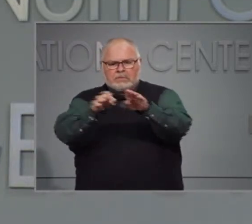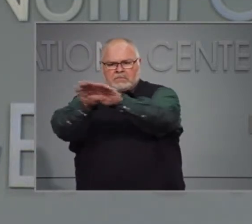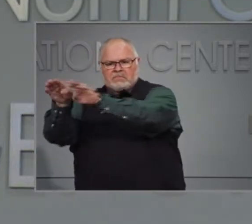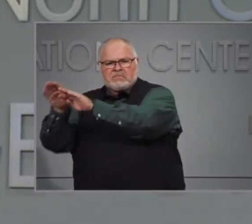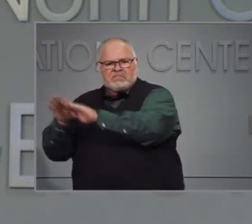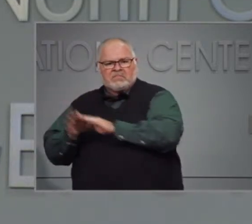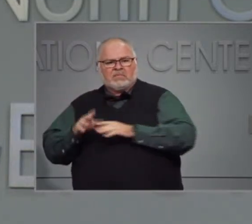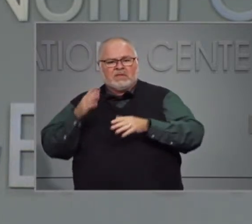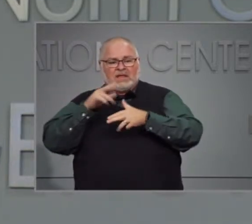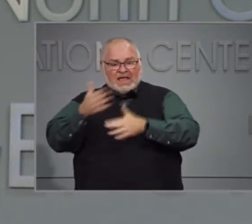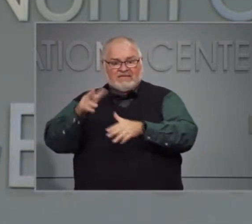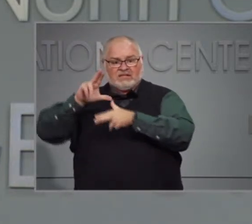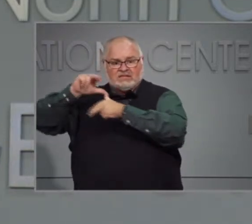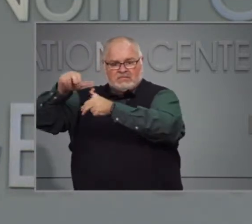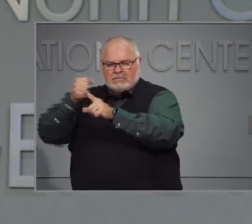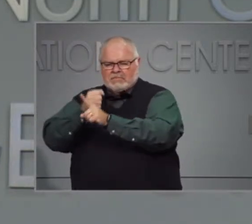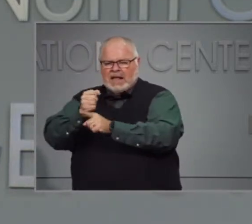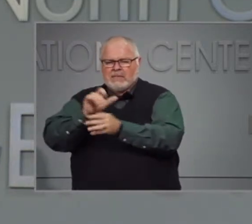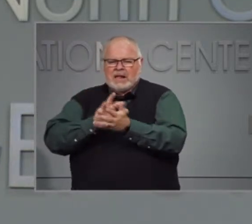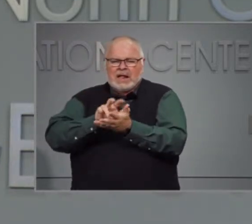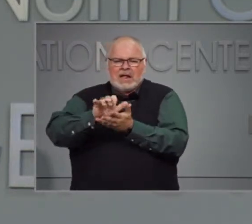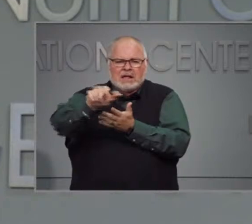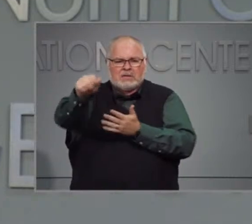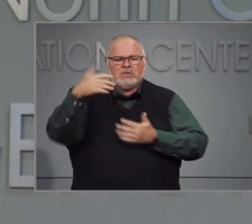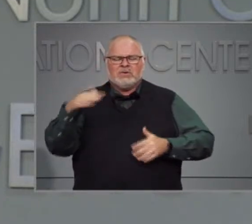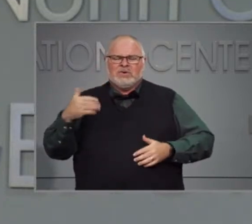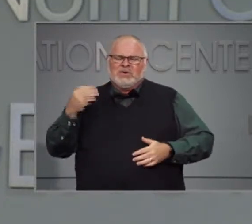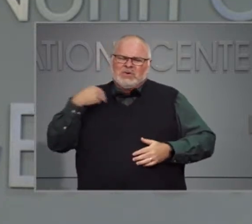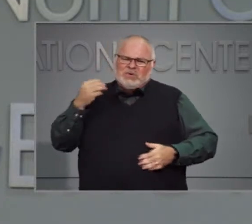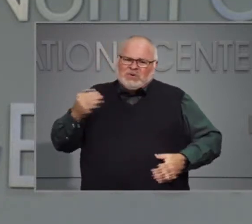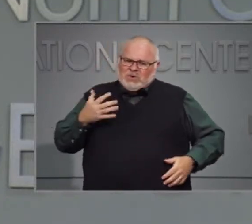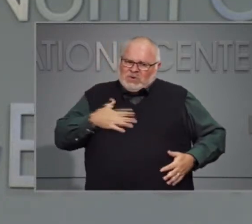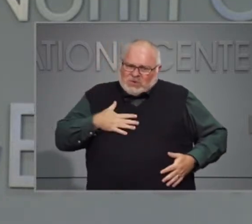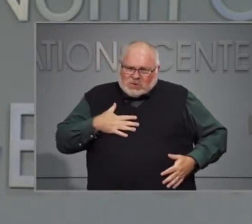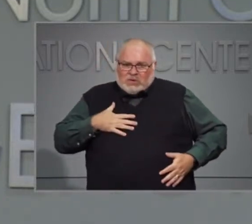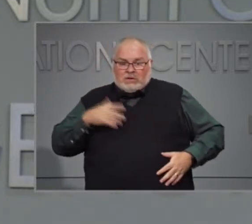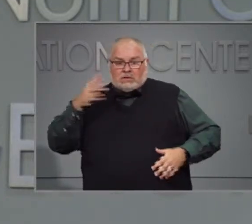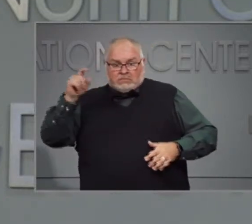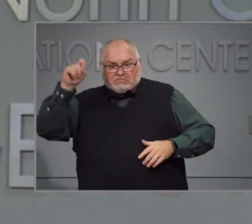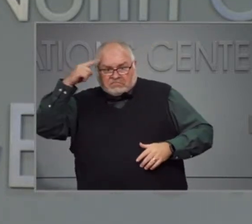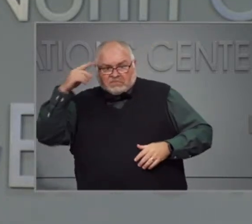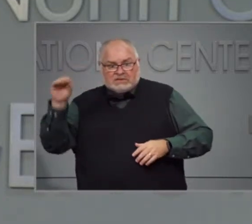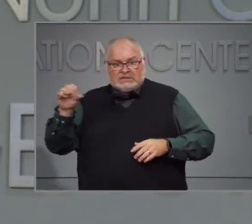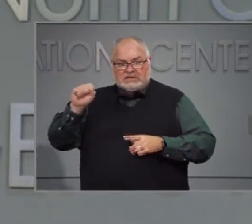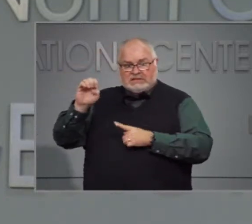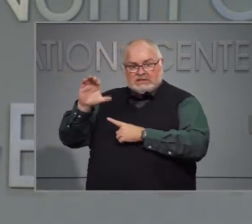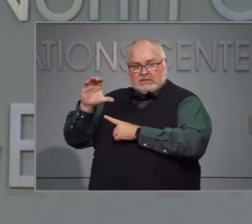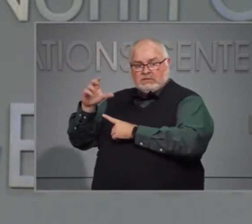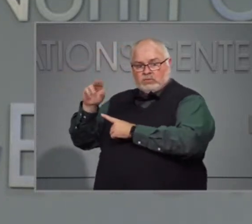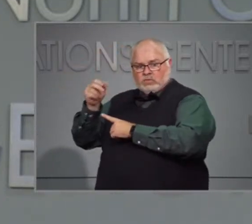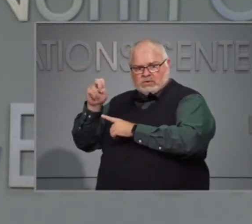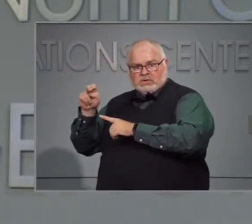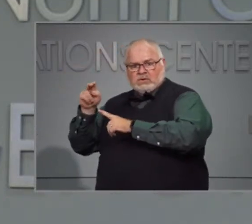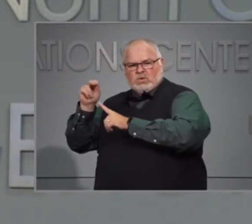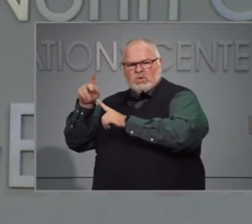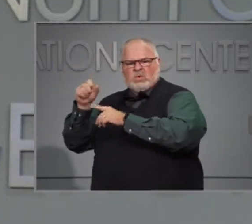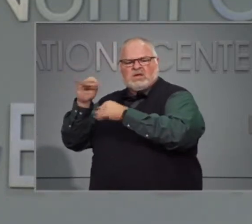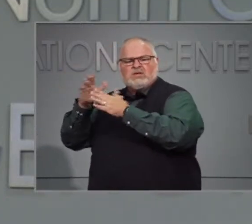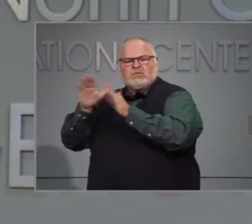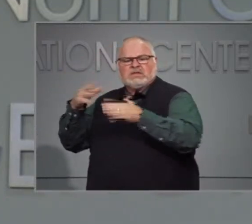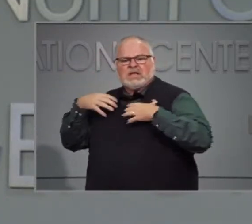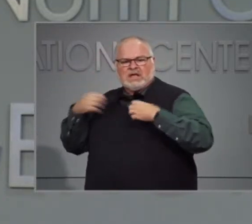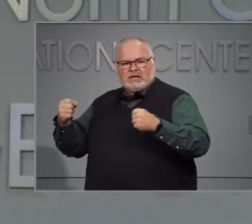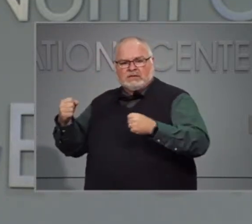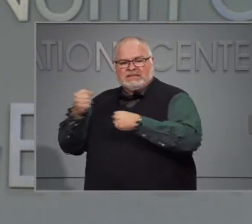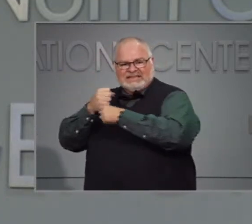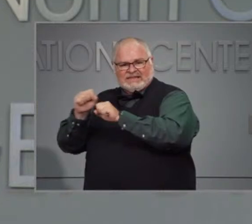North Carolina late Monday evening. On behalf of the Governor and Secretary Hooks of the Department of Public Safety, I want to thank